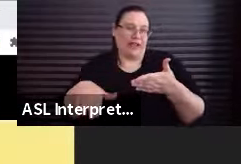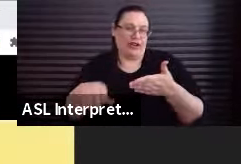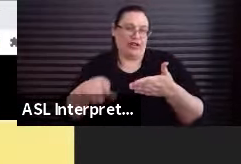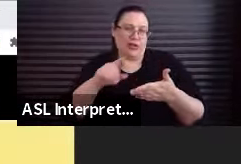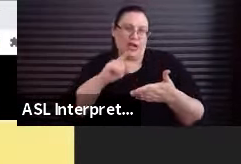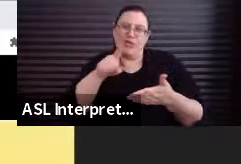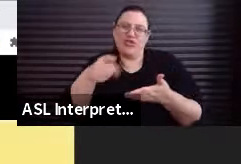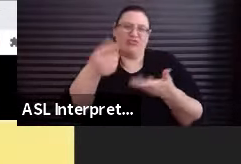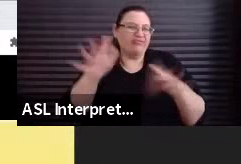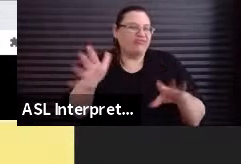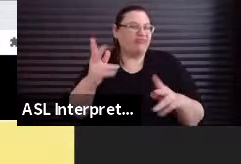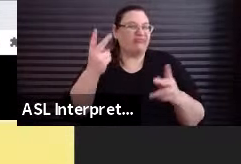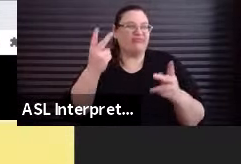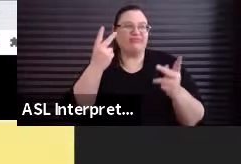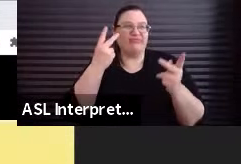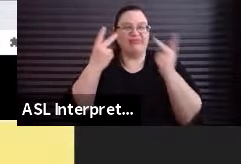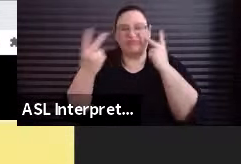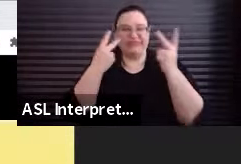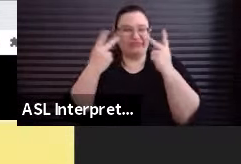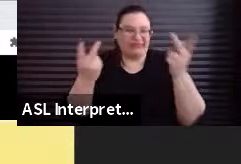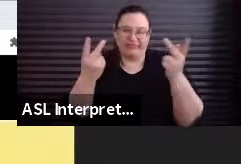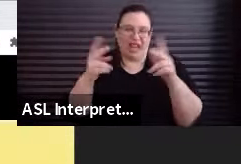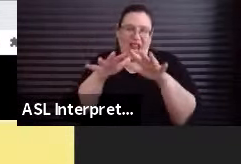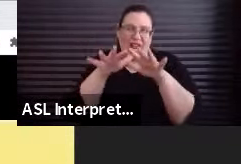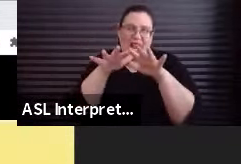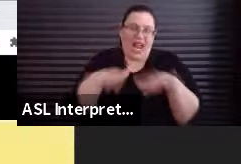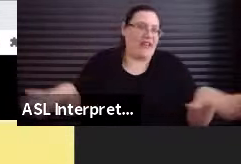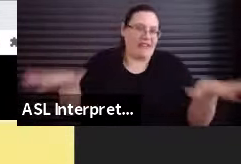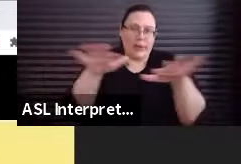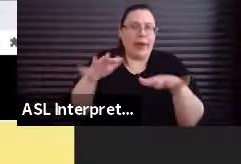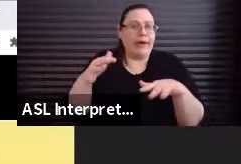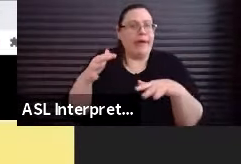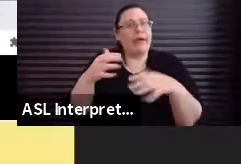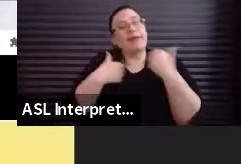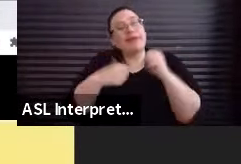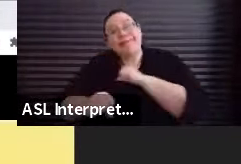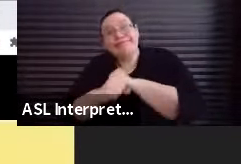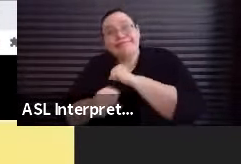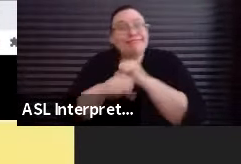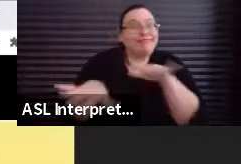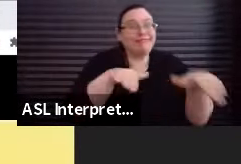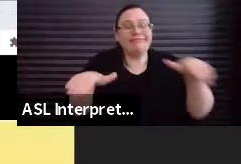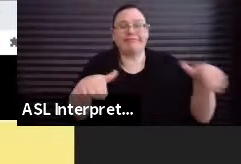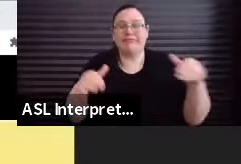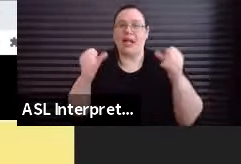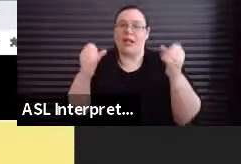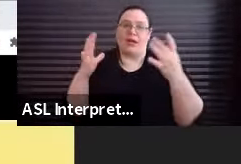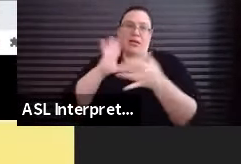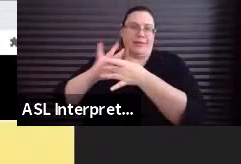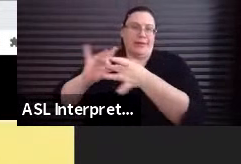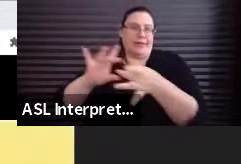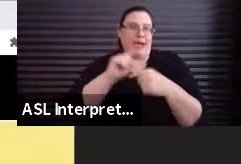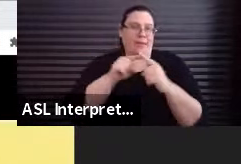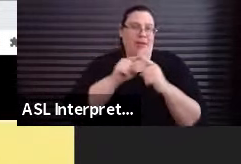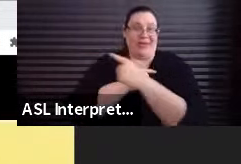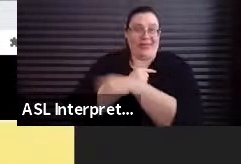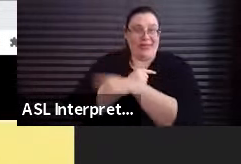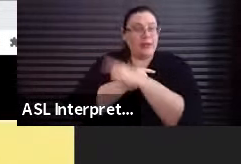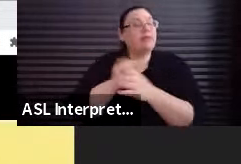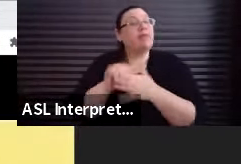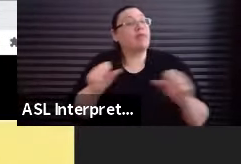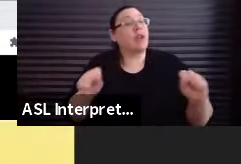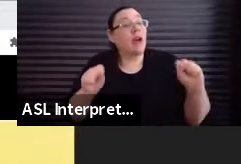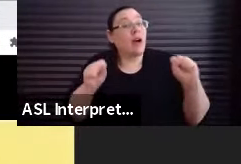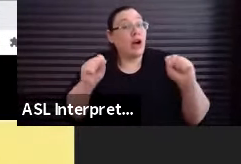seen put everywhere. We've been trying to publicize it and a lot has been said about it. This is an